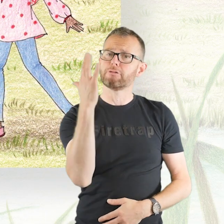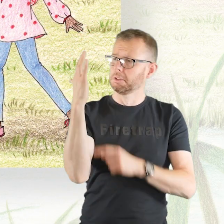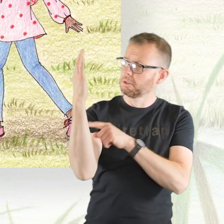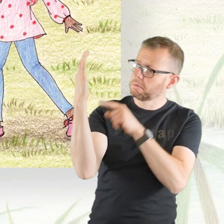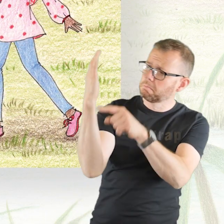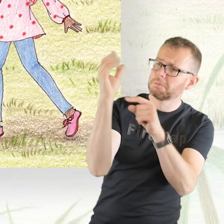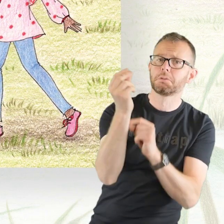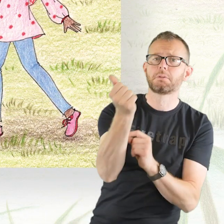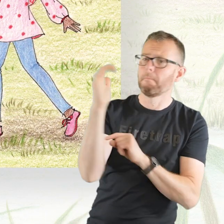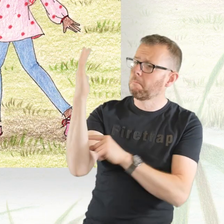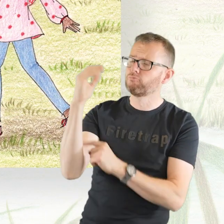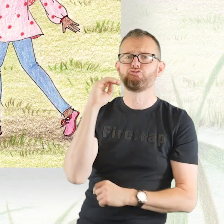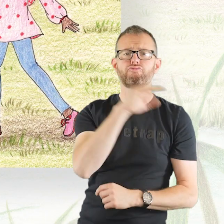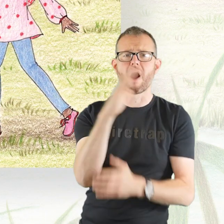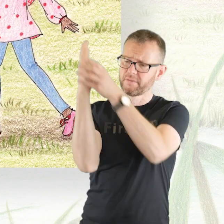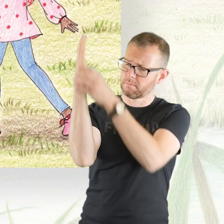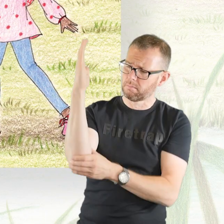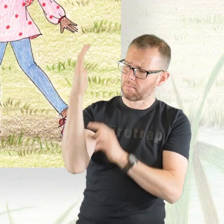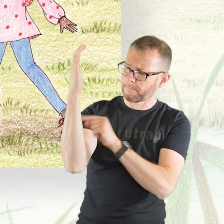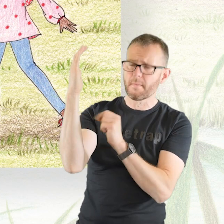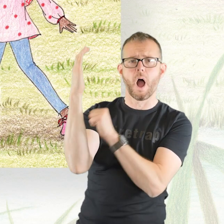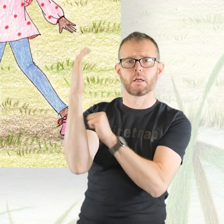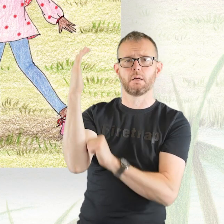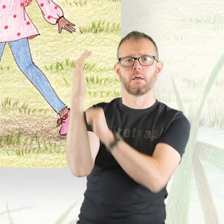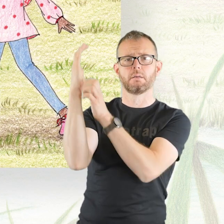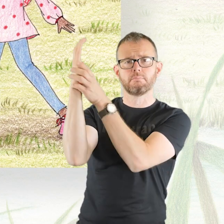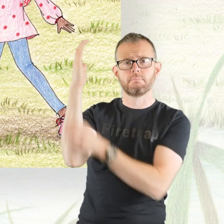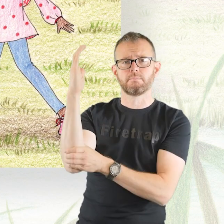Some of the trees had very rough bark.